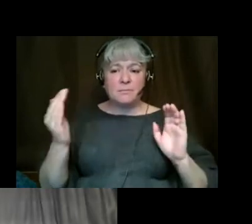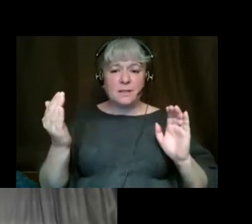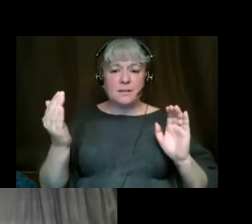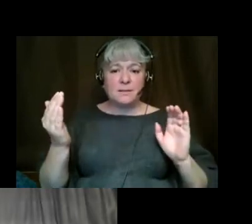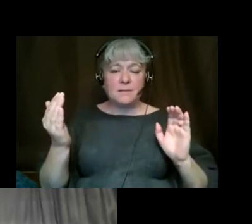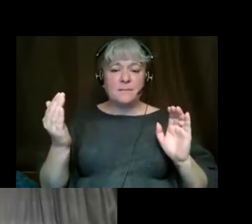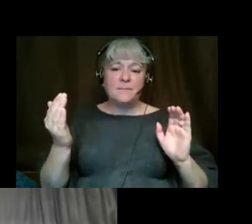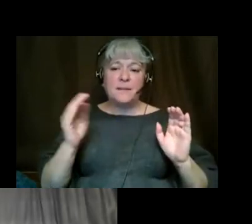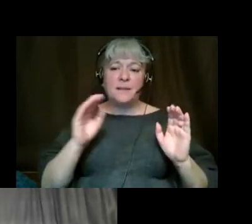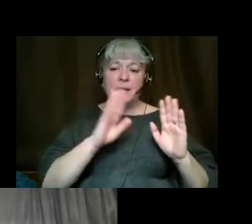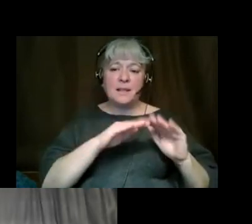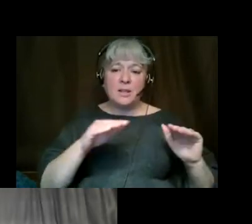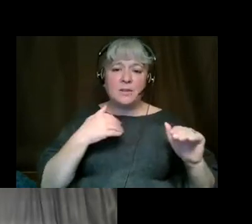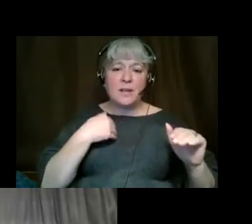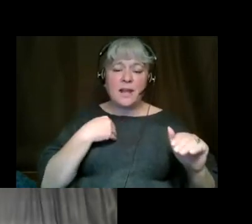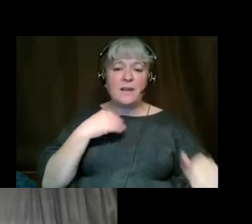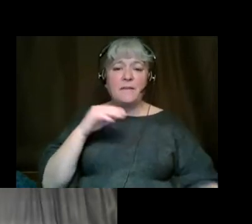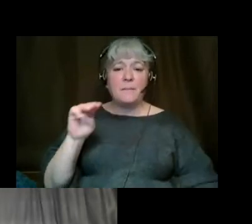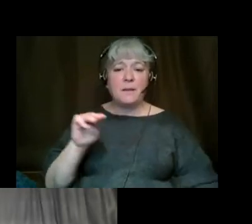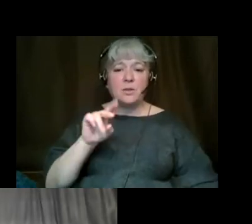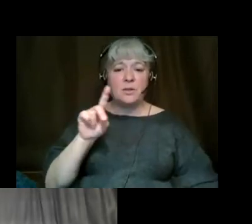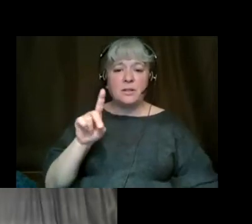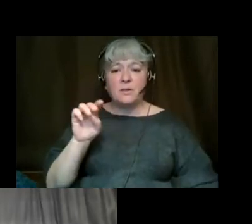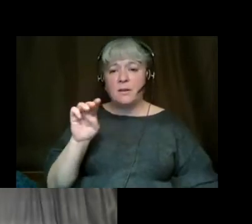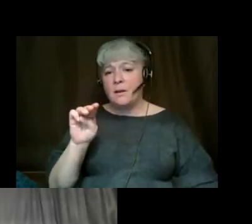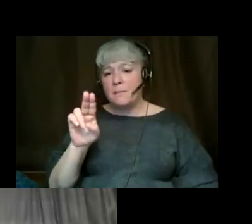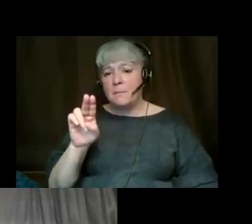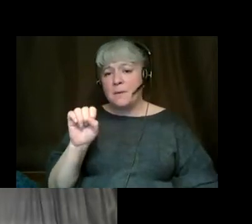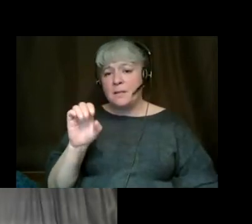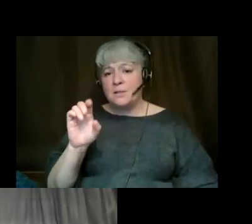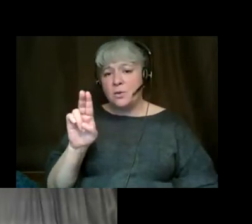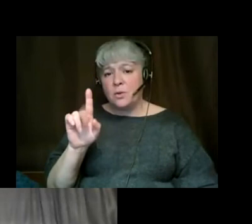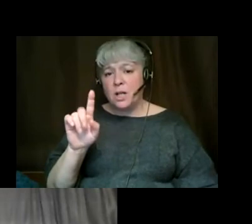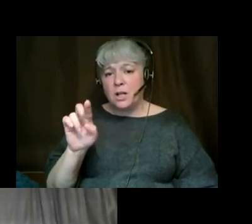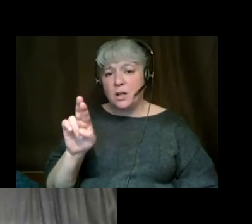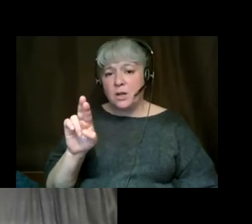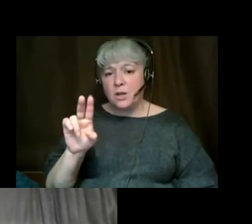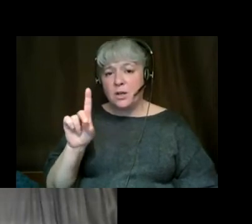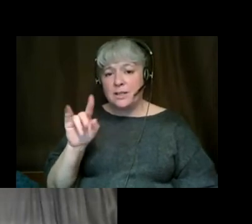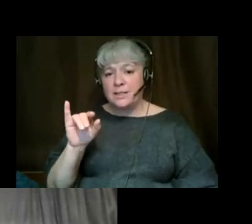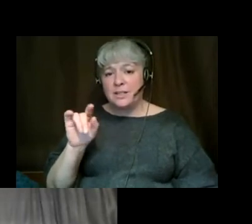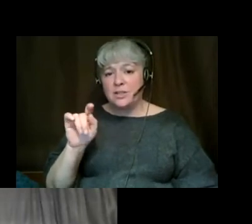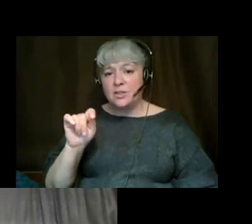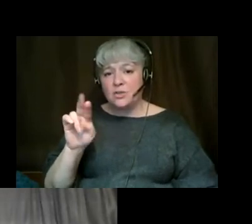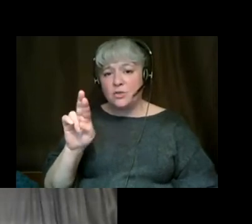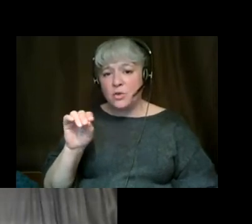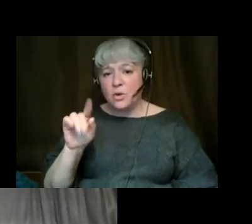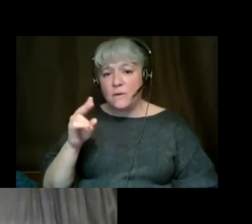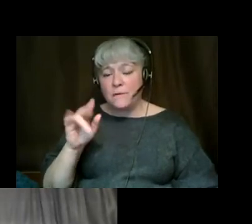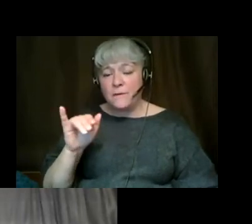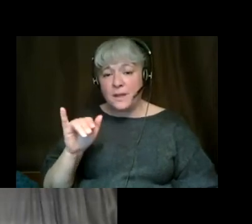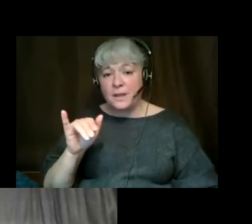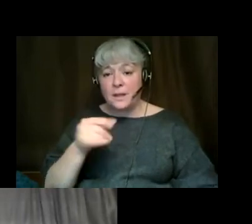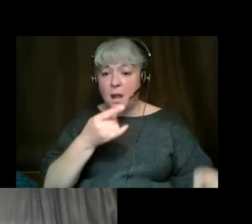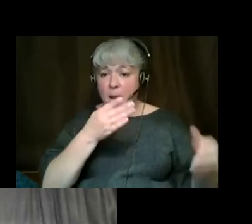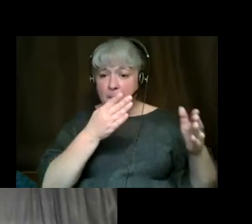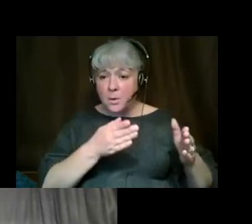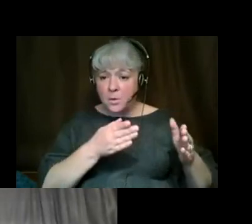muscular dystrophy. You know, you would not put somebody with